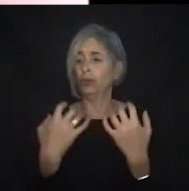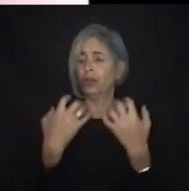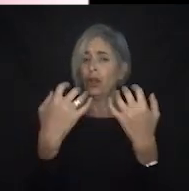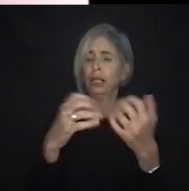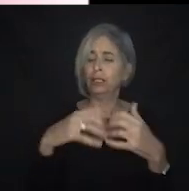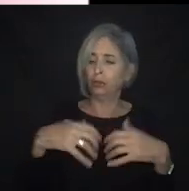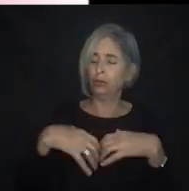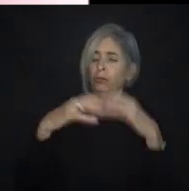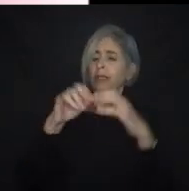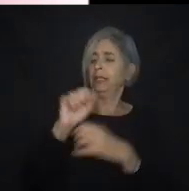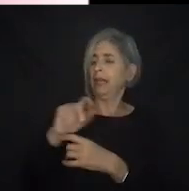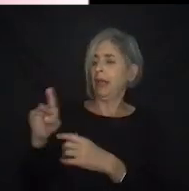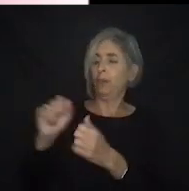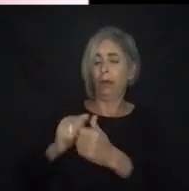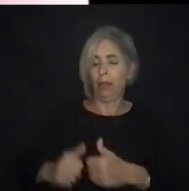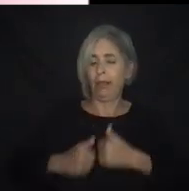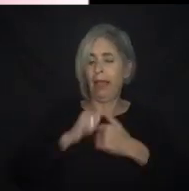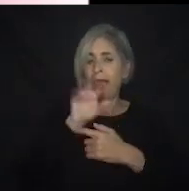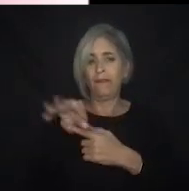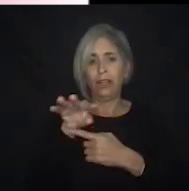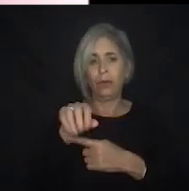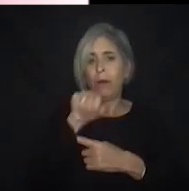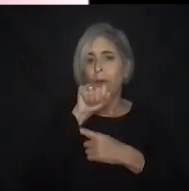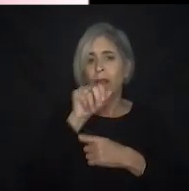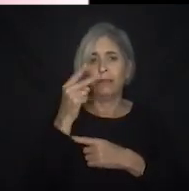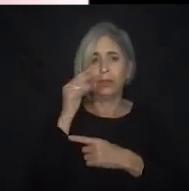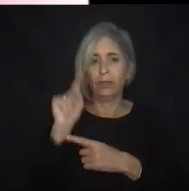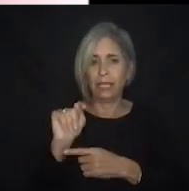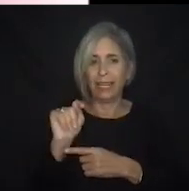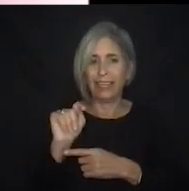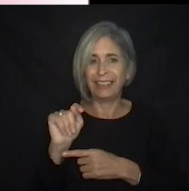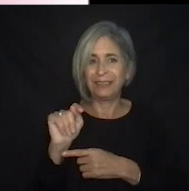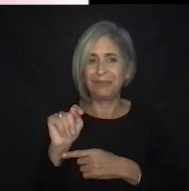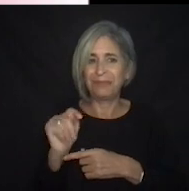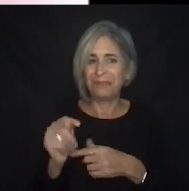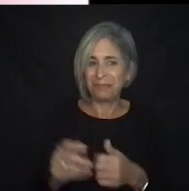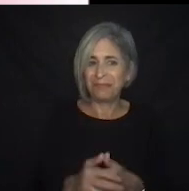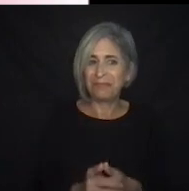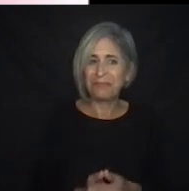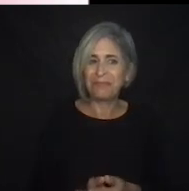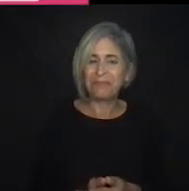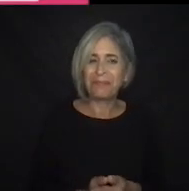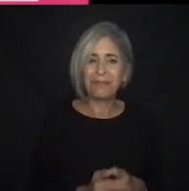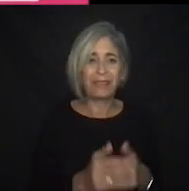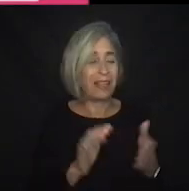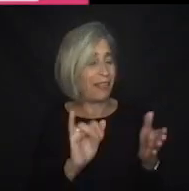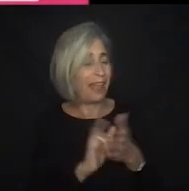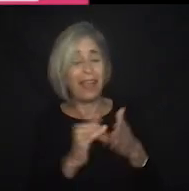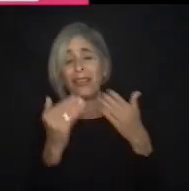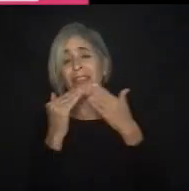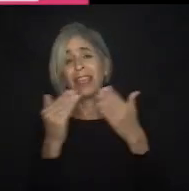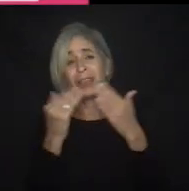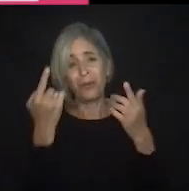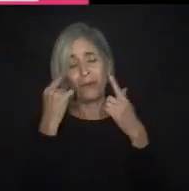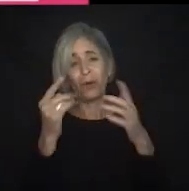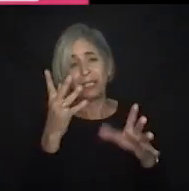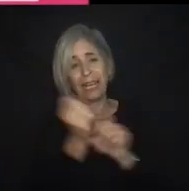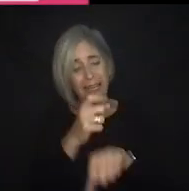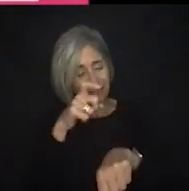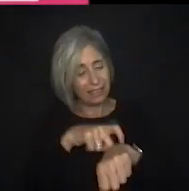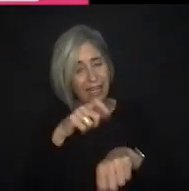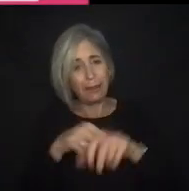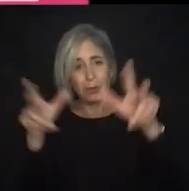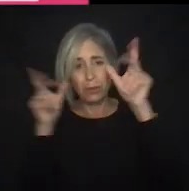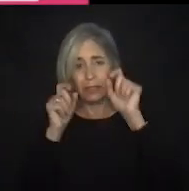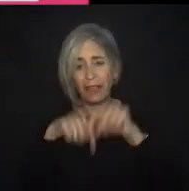audience to build an application with live video. I would love to see what you make. And with that, thank you so much for taking the